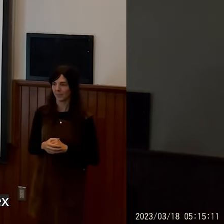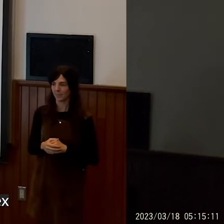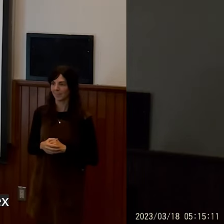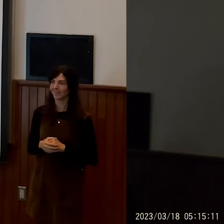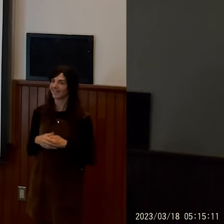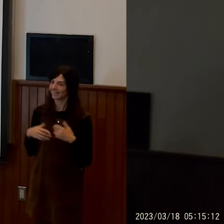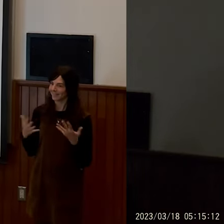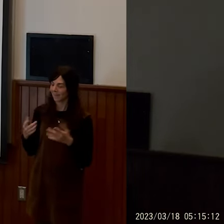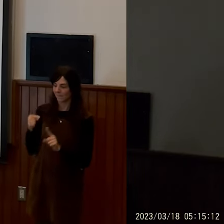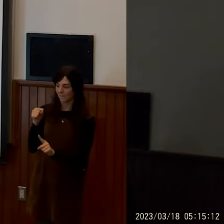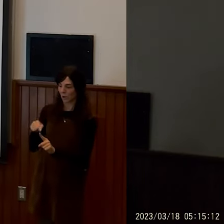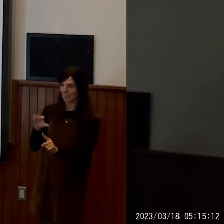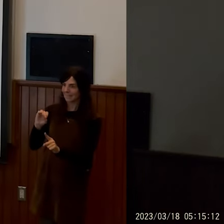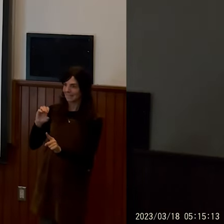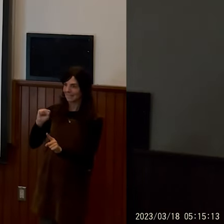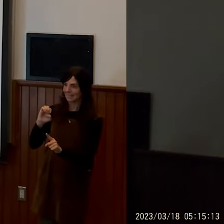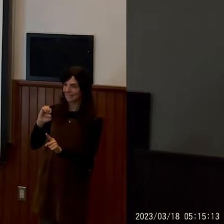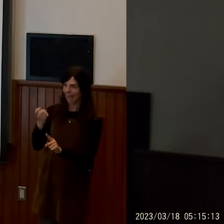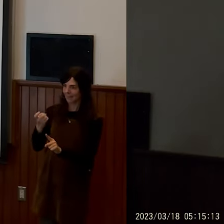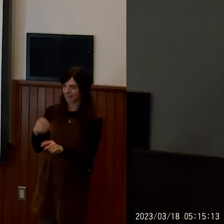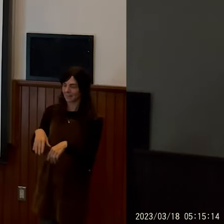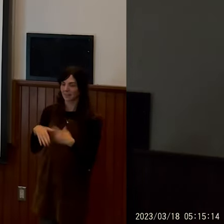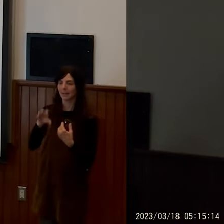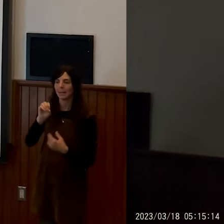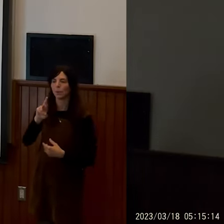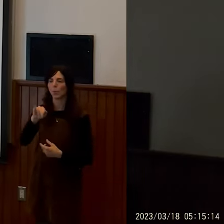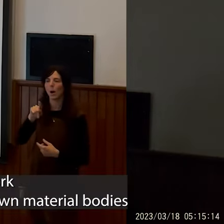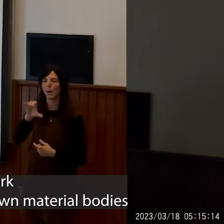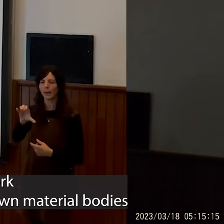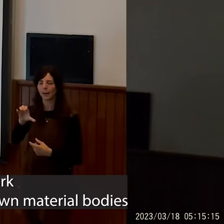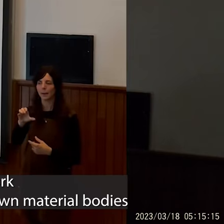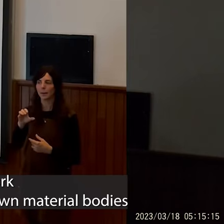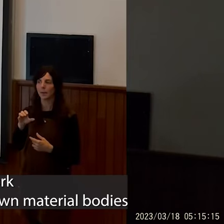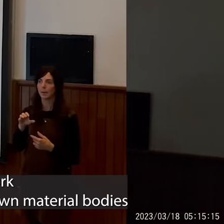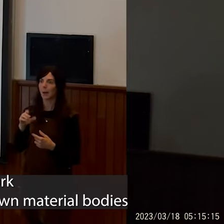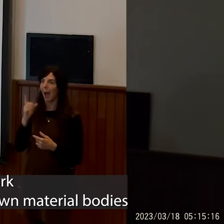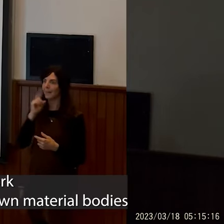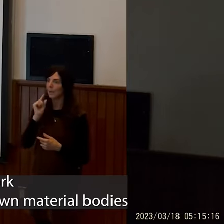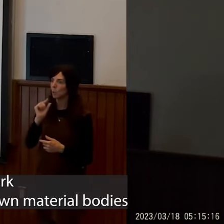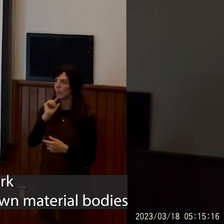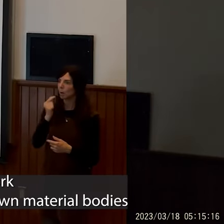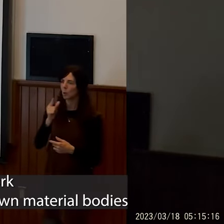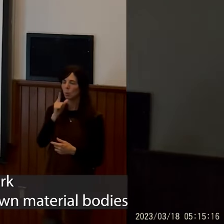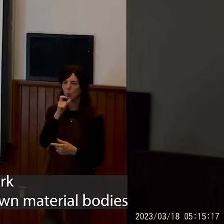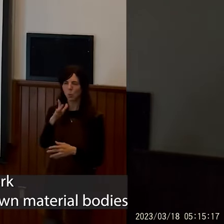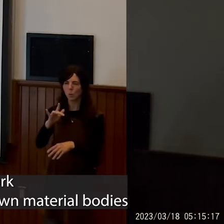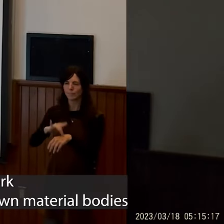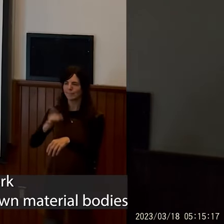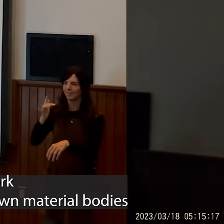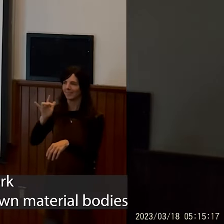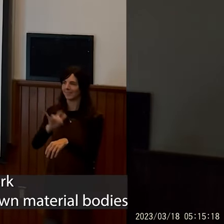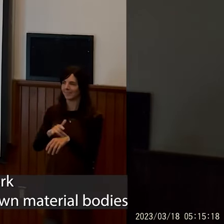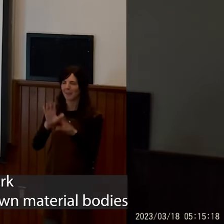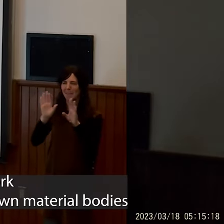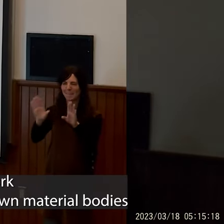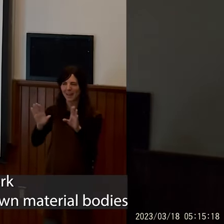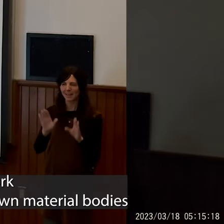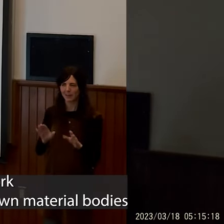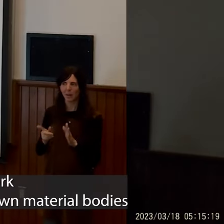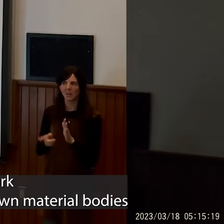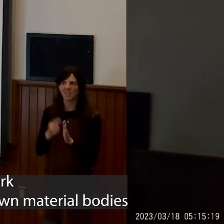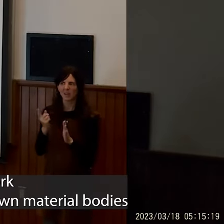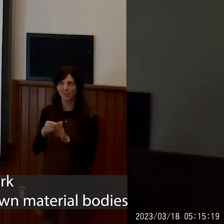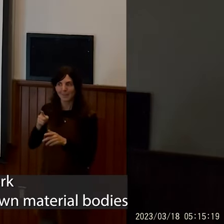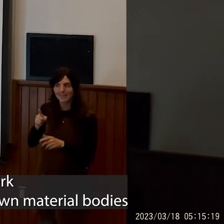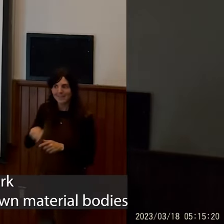sex and the erotic, somehow queers who do amazing, great work in terms of their thinking forget about their